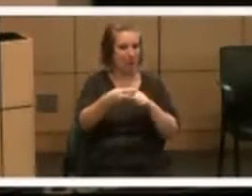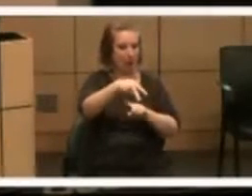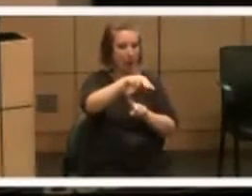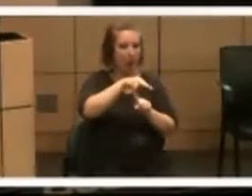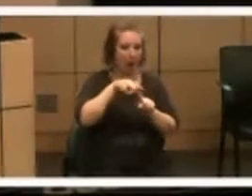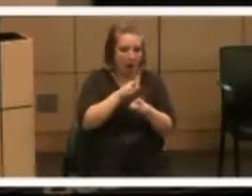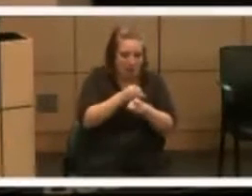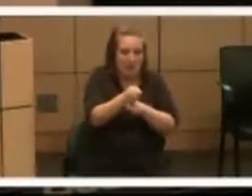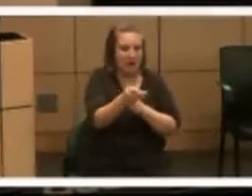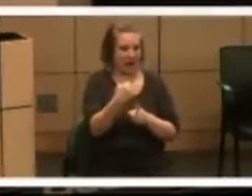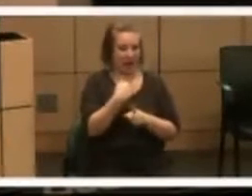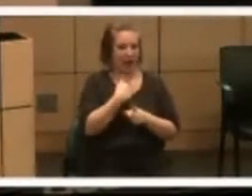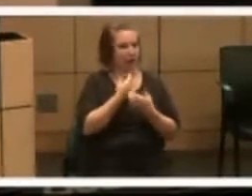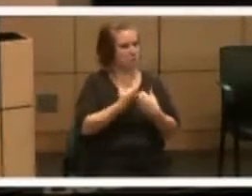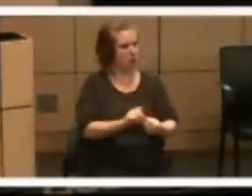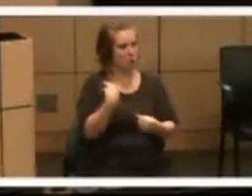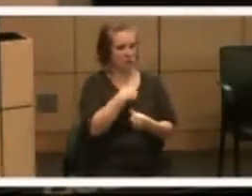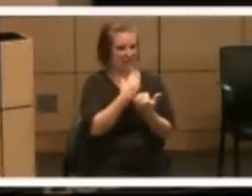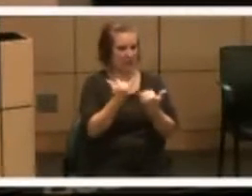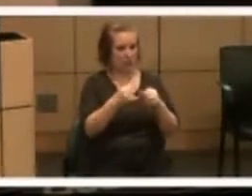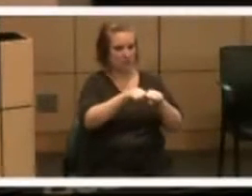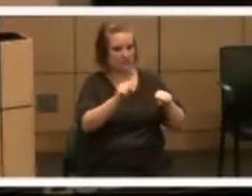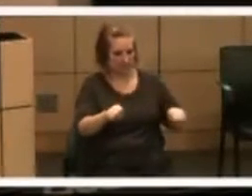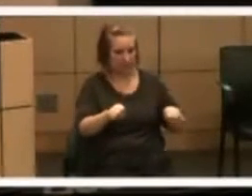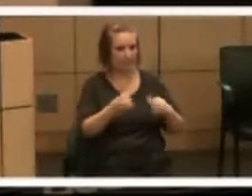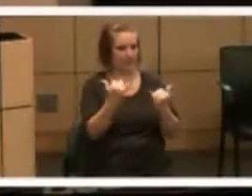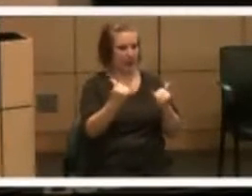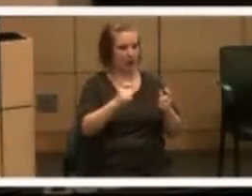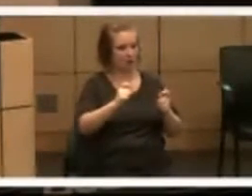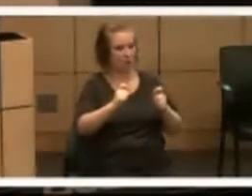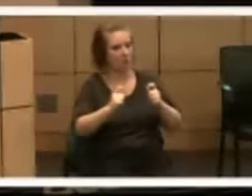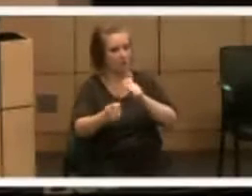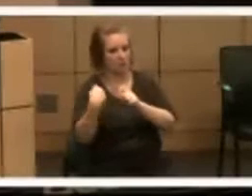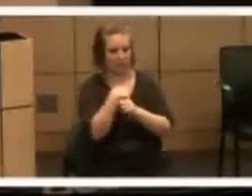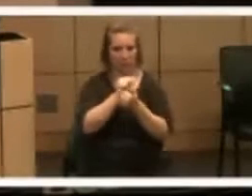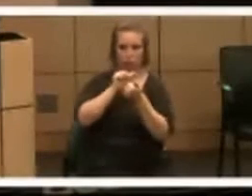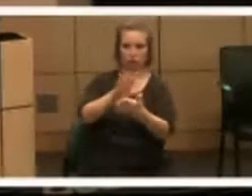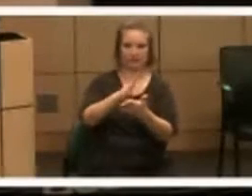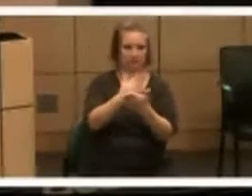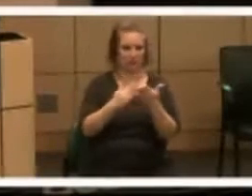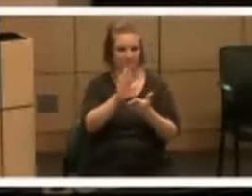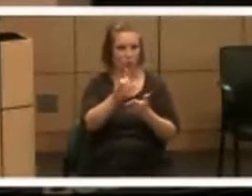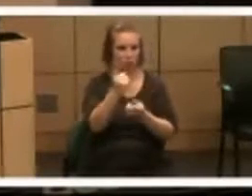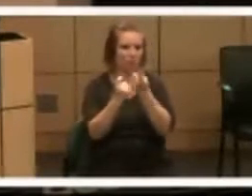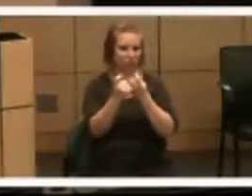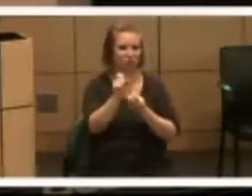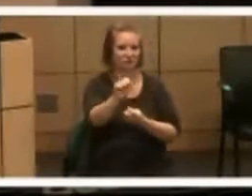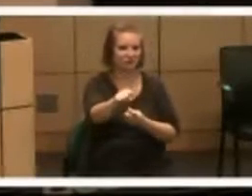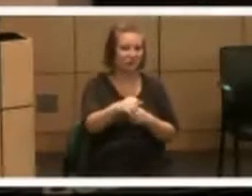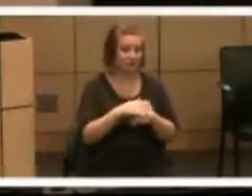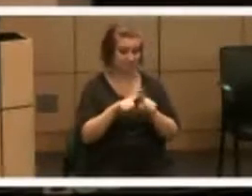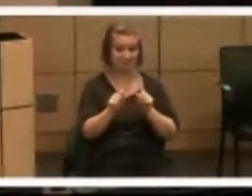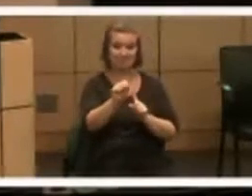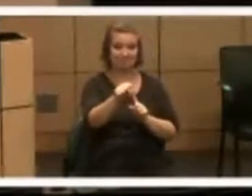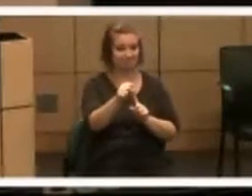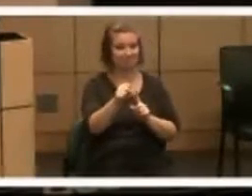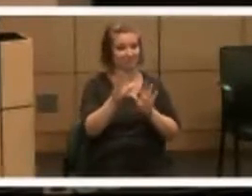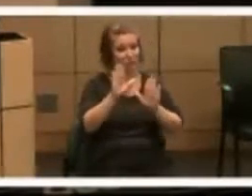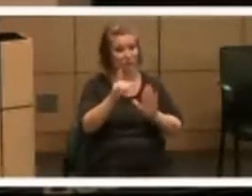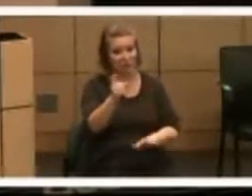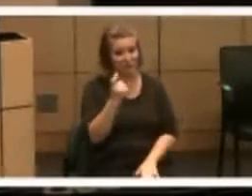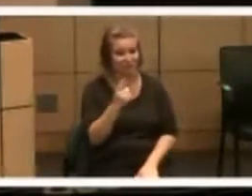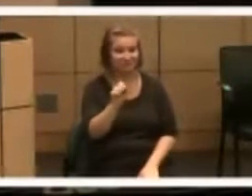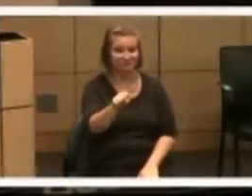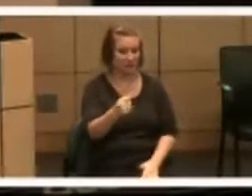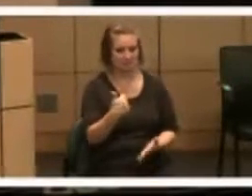we're moving at least systematically and rigorously towards addressing some of these questions. But yeah, it's a great question. I